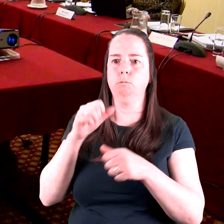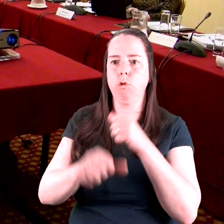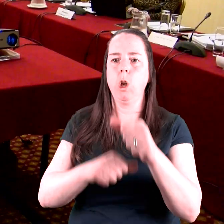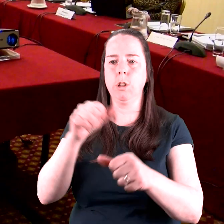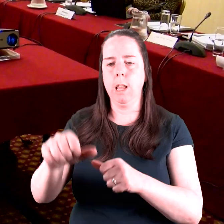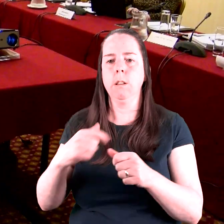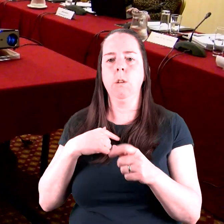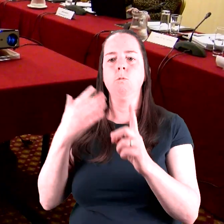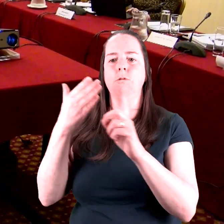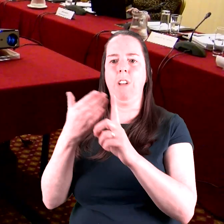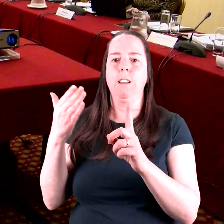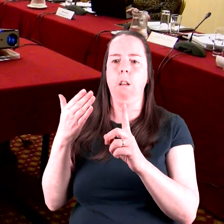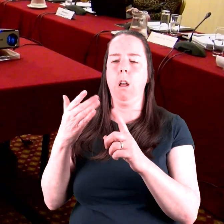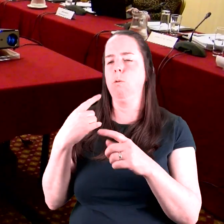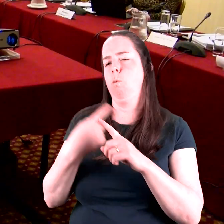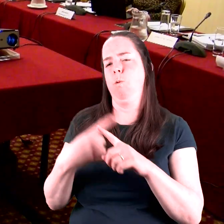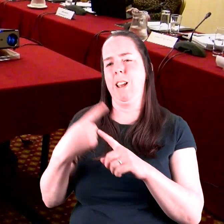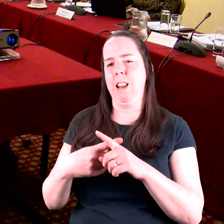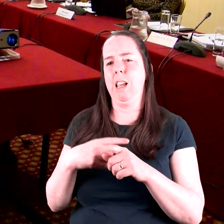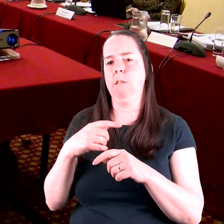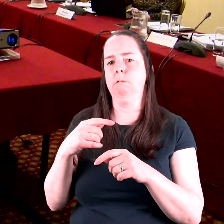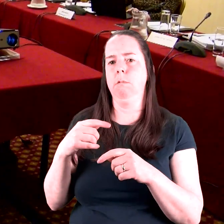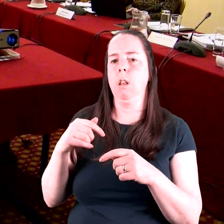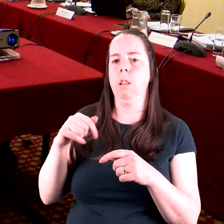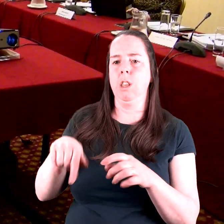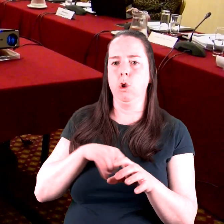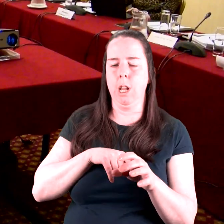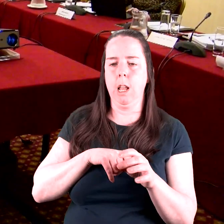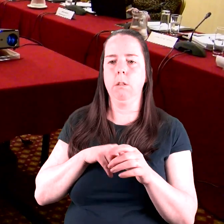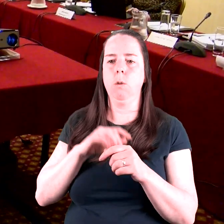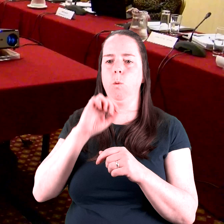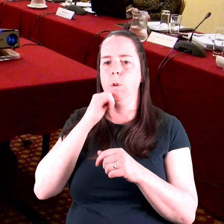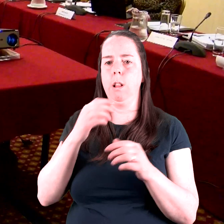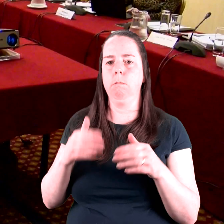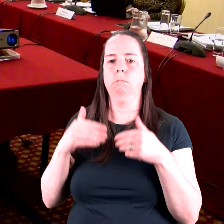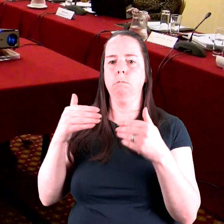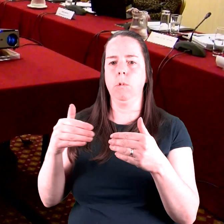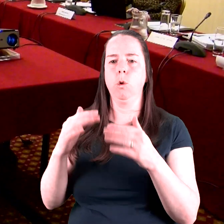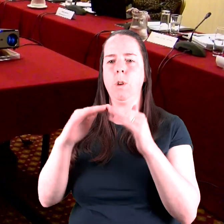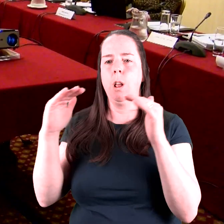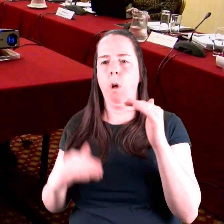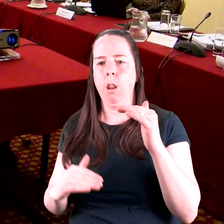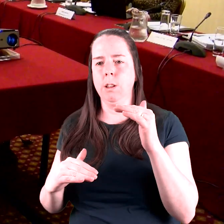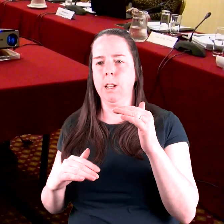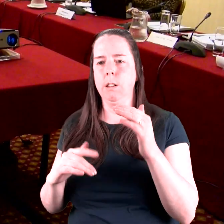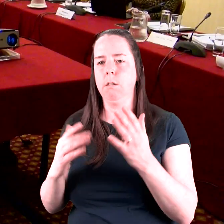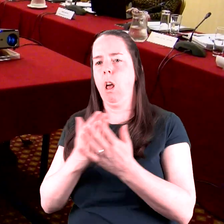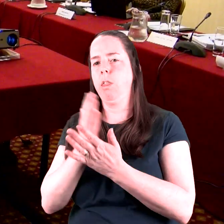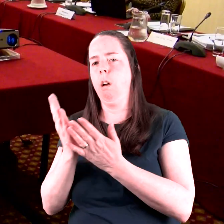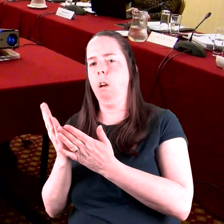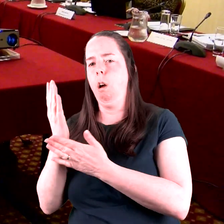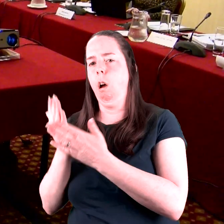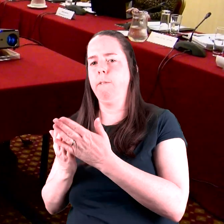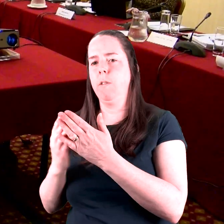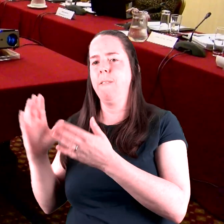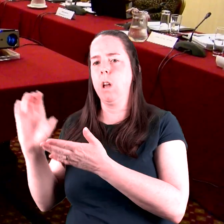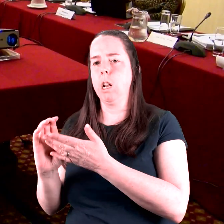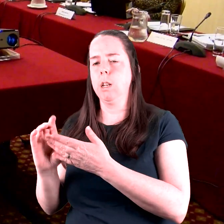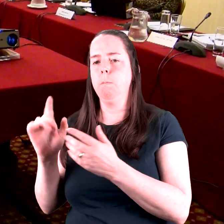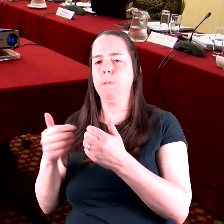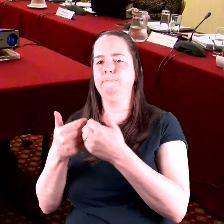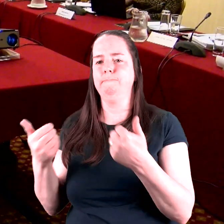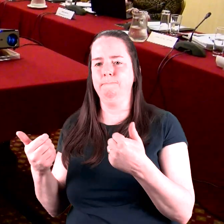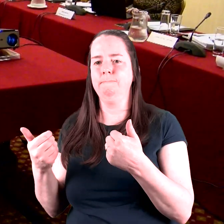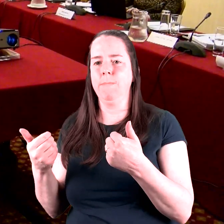So we recognise that this was done very quickly this year. We will move on to the inequalities, which is the other half of this fund, but